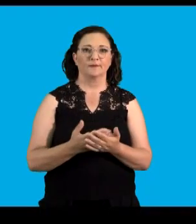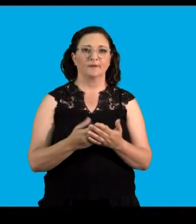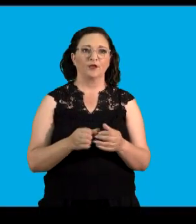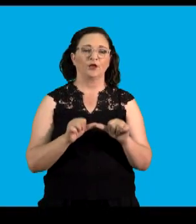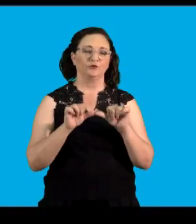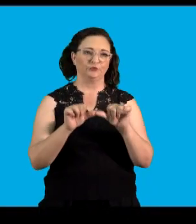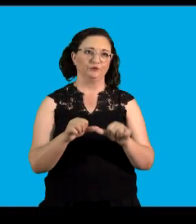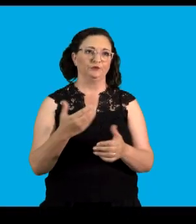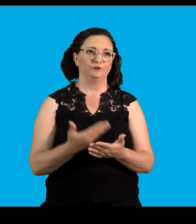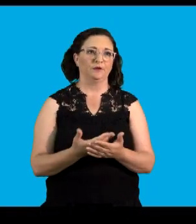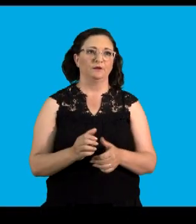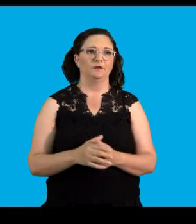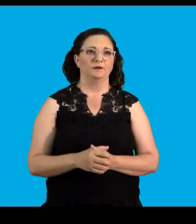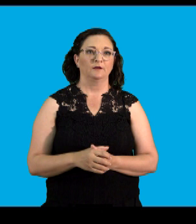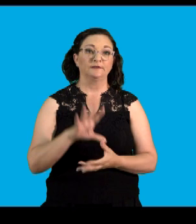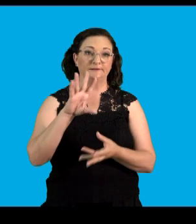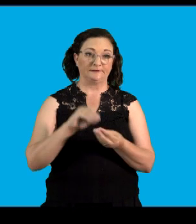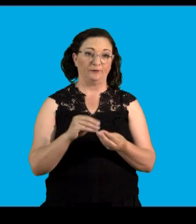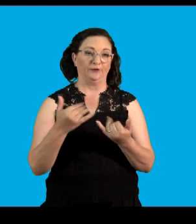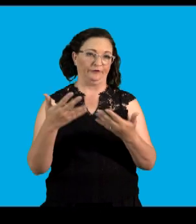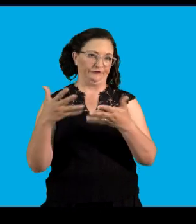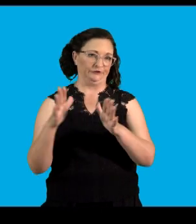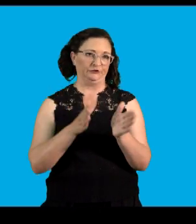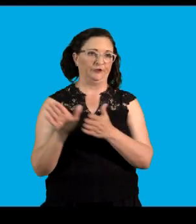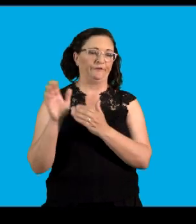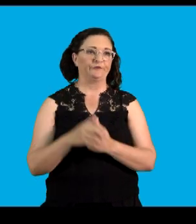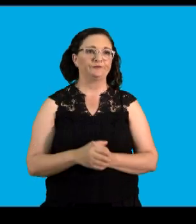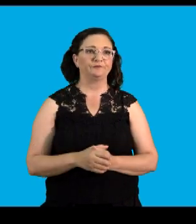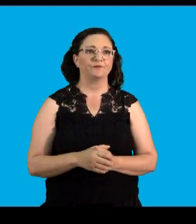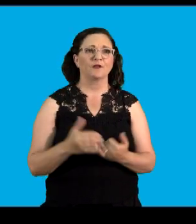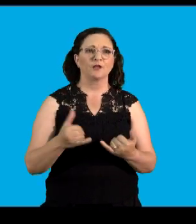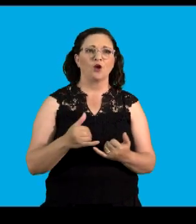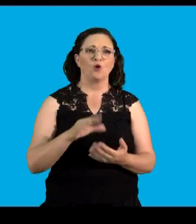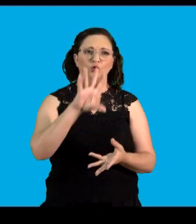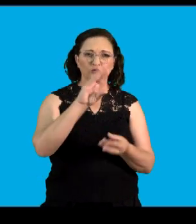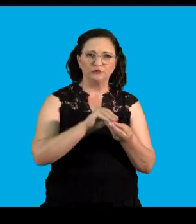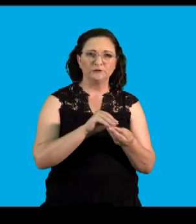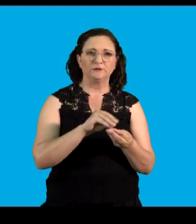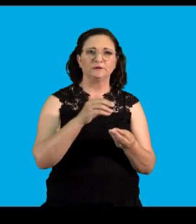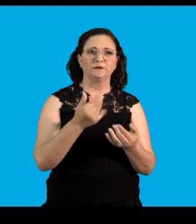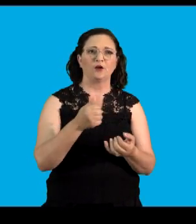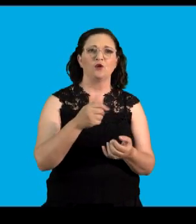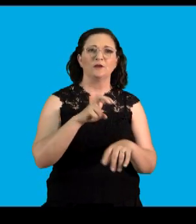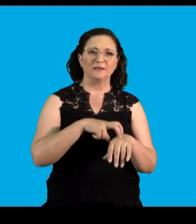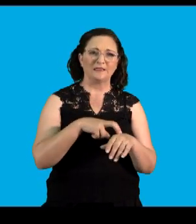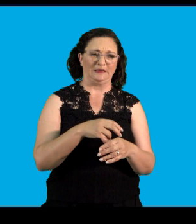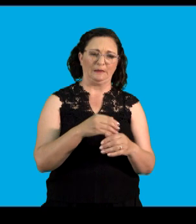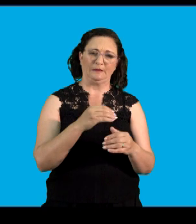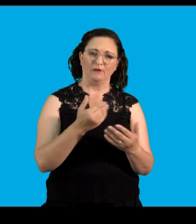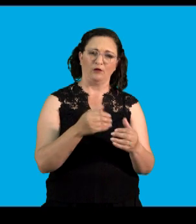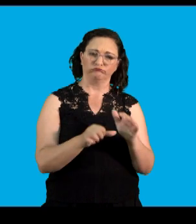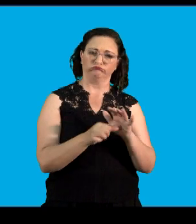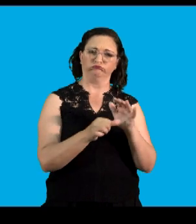continue. So I've basically given you a summary. So the conclusions should consist of a meaningful fact and should